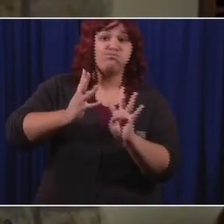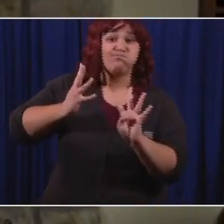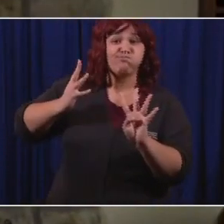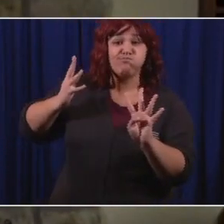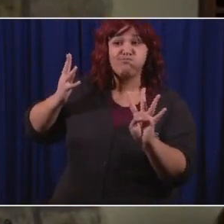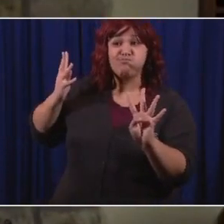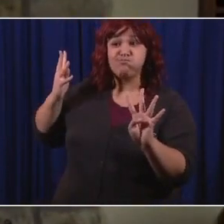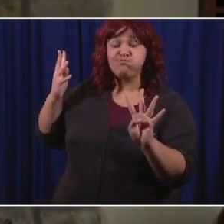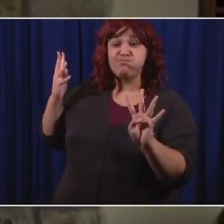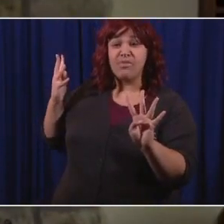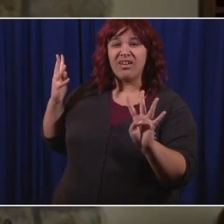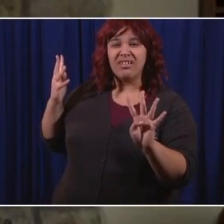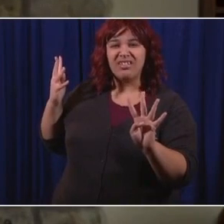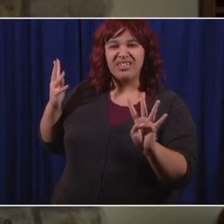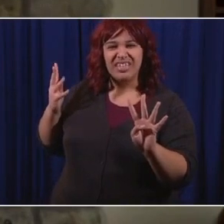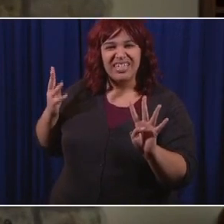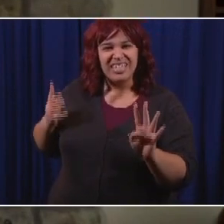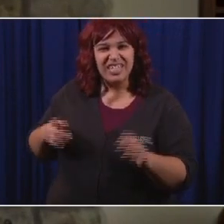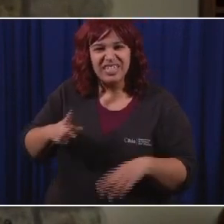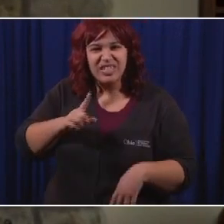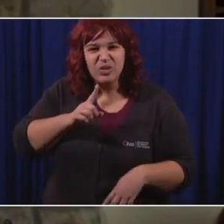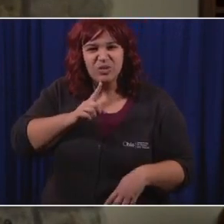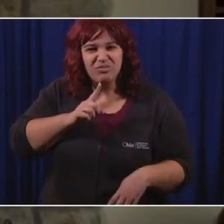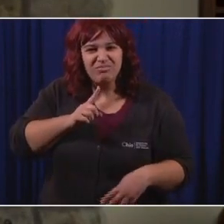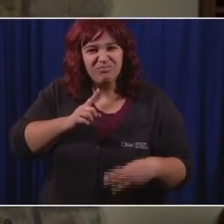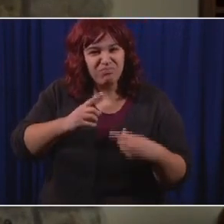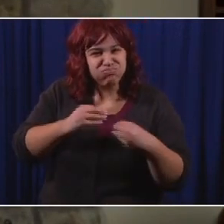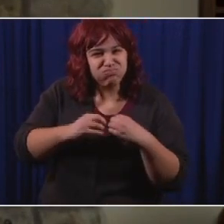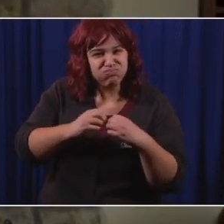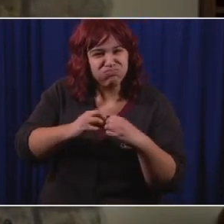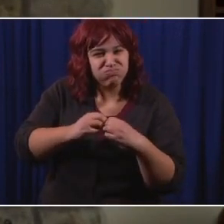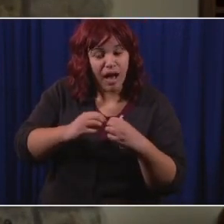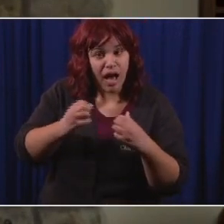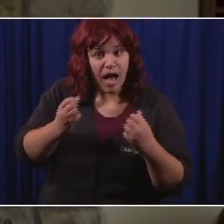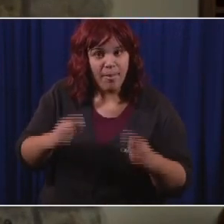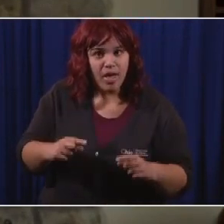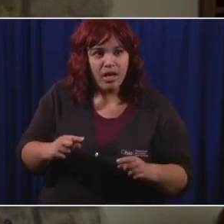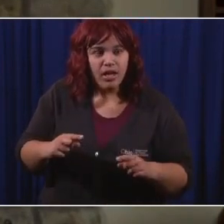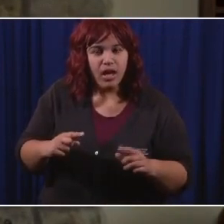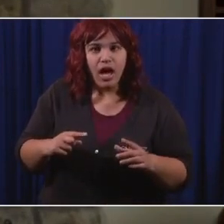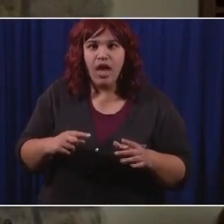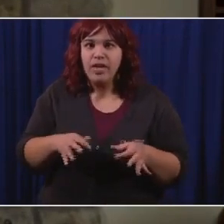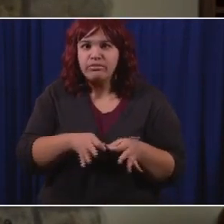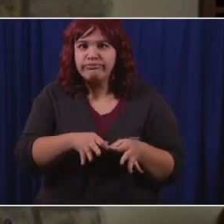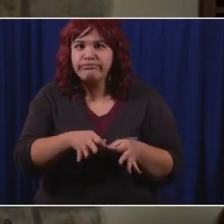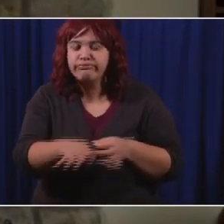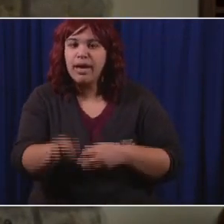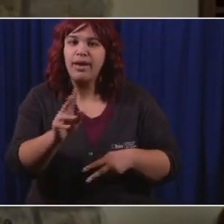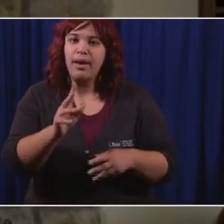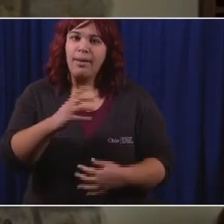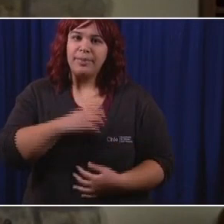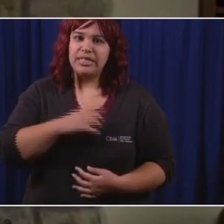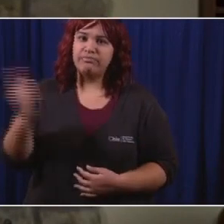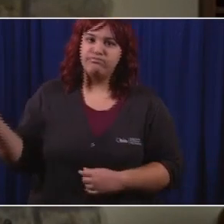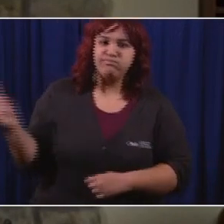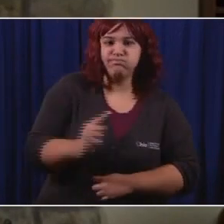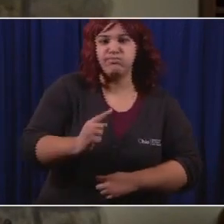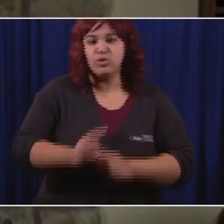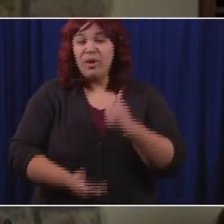response enough, and is it going to be fast enough to actually deal with problems at the polls on Tuesday?